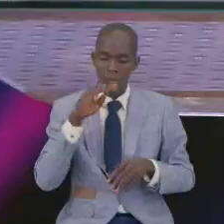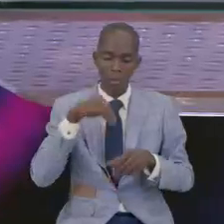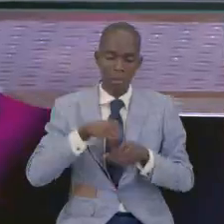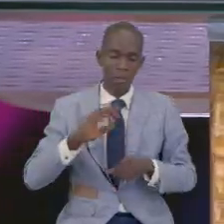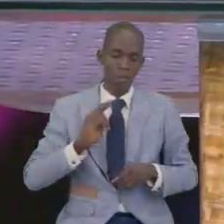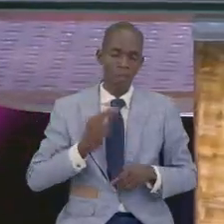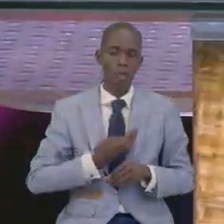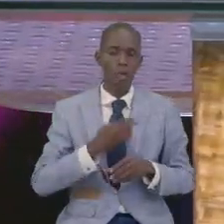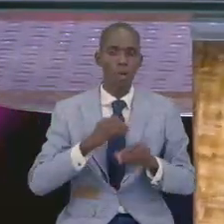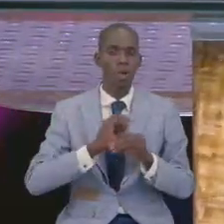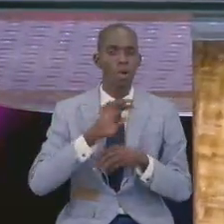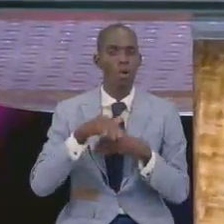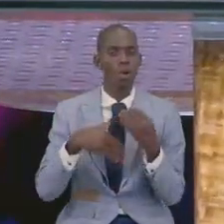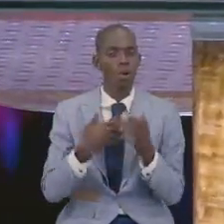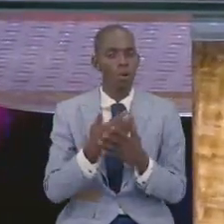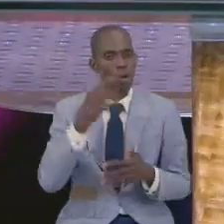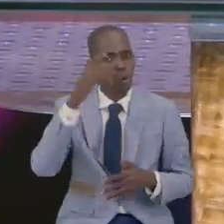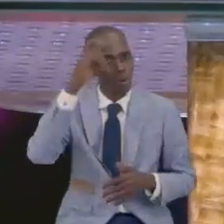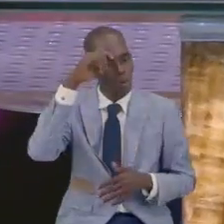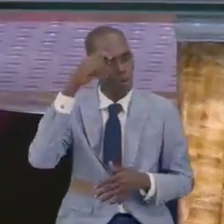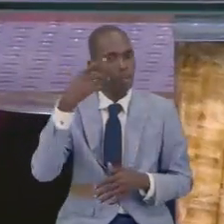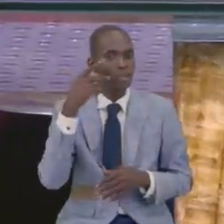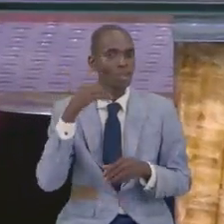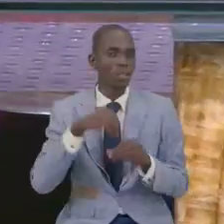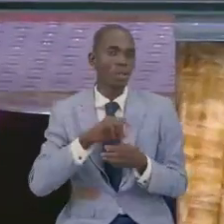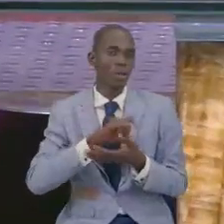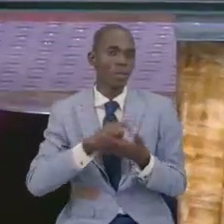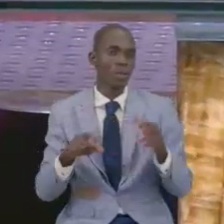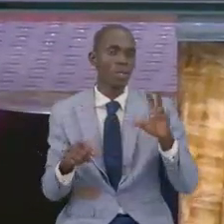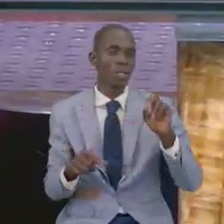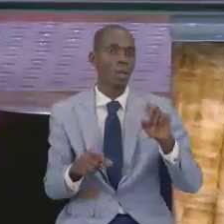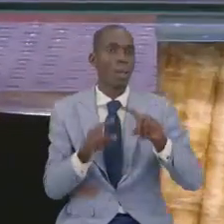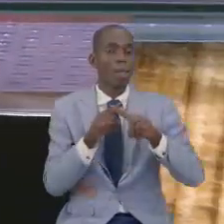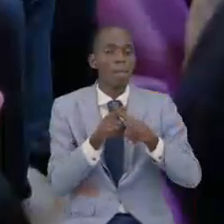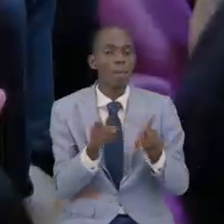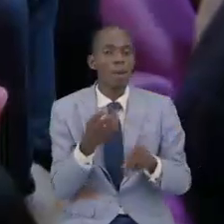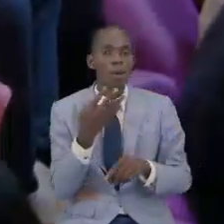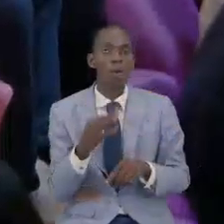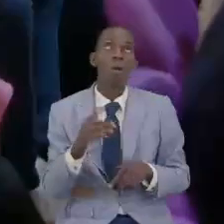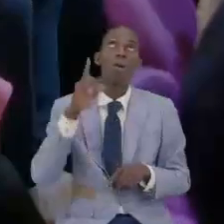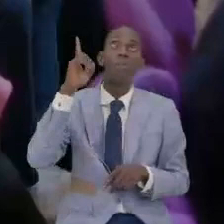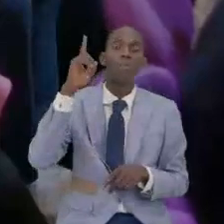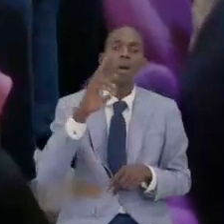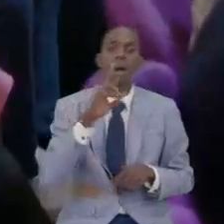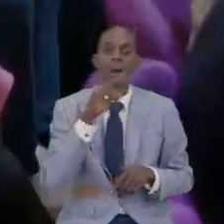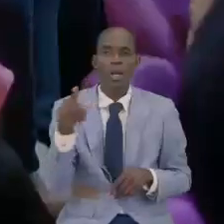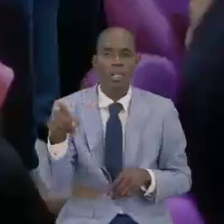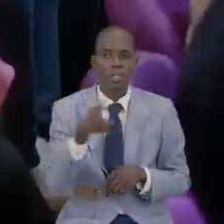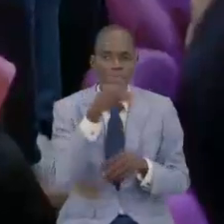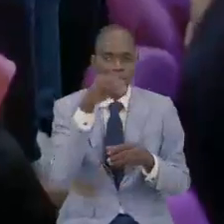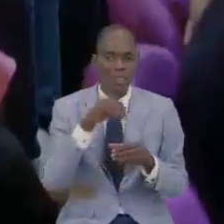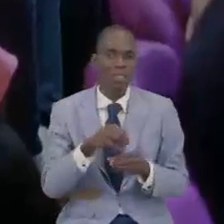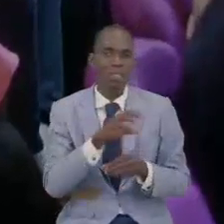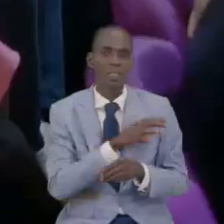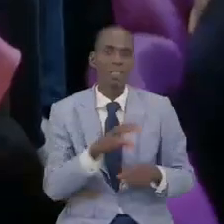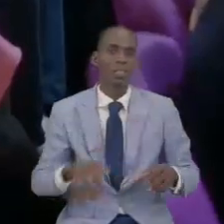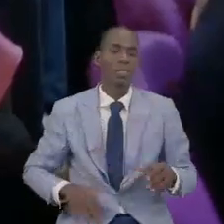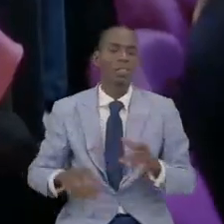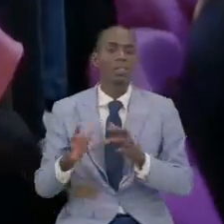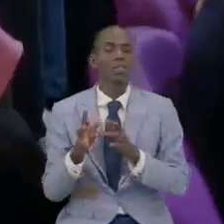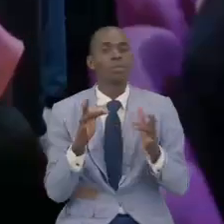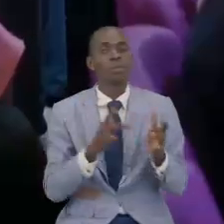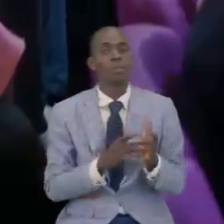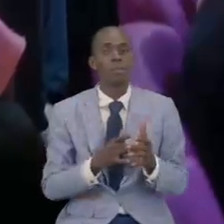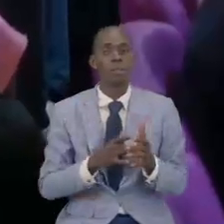Look at verse 30 there. In verse 30, it says, but of him are ye in Christ Jesus.